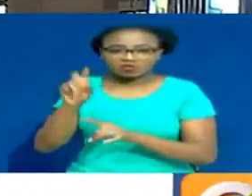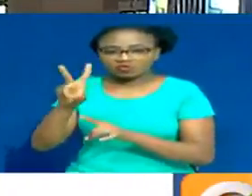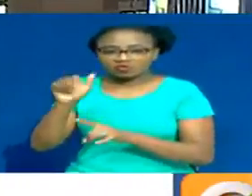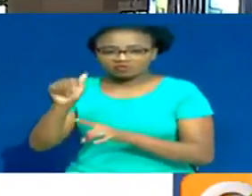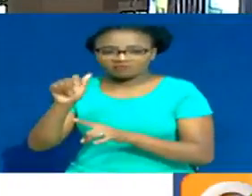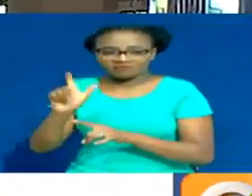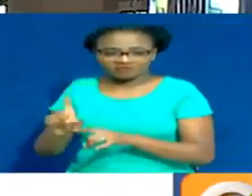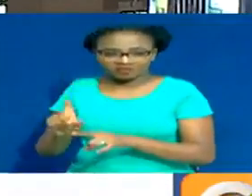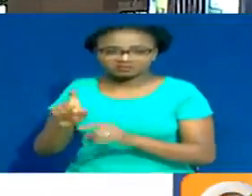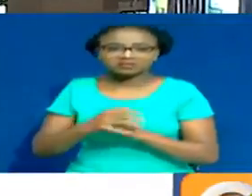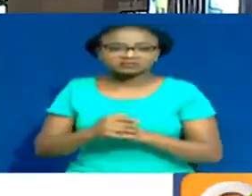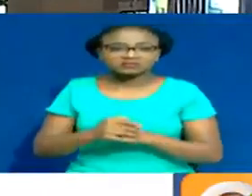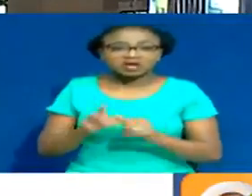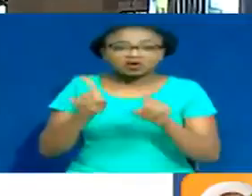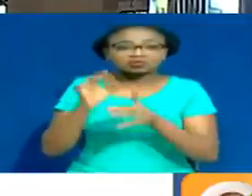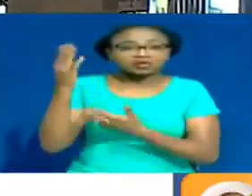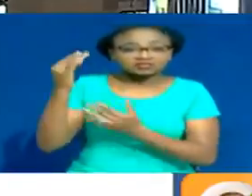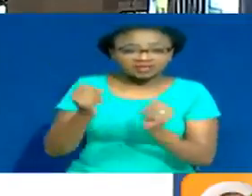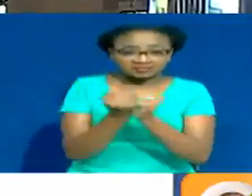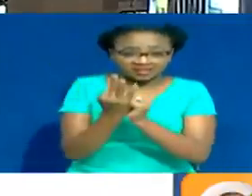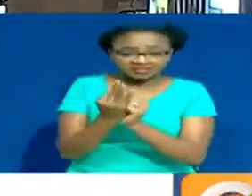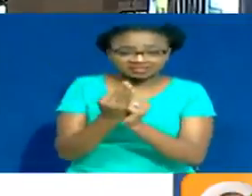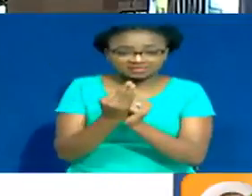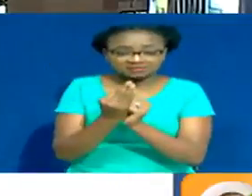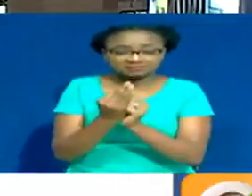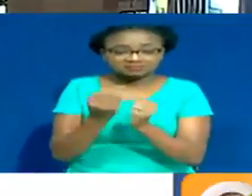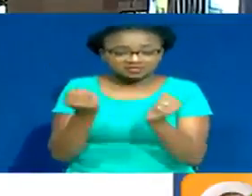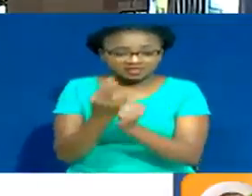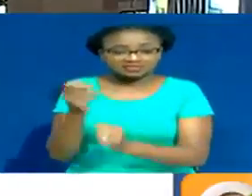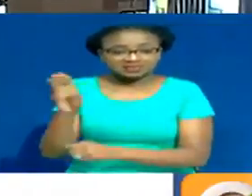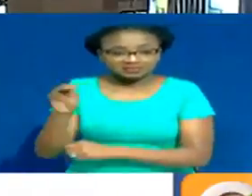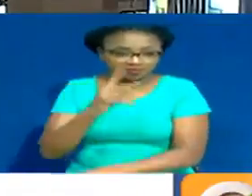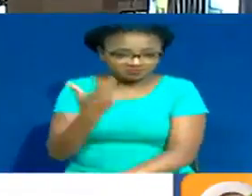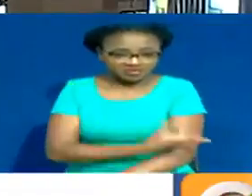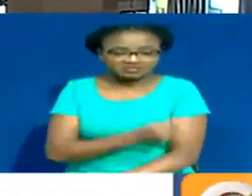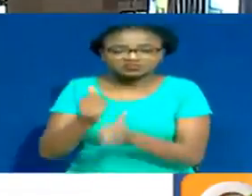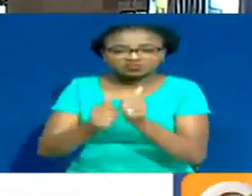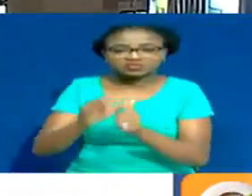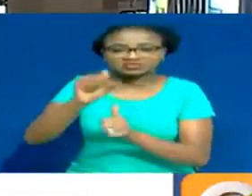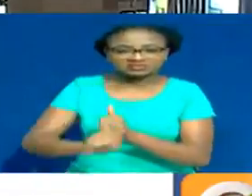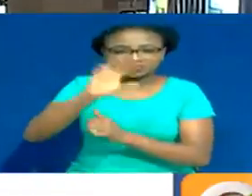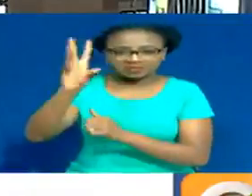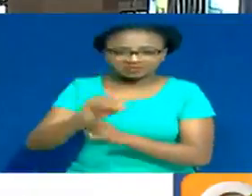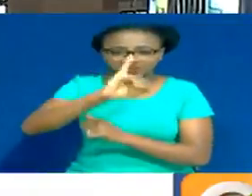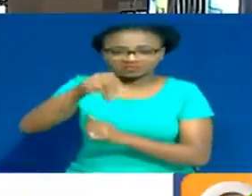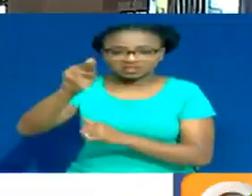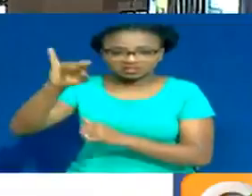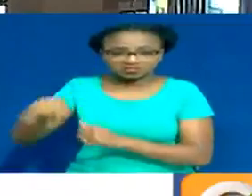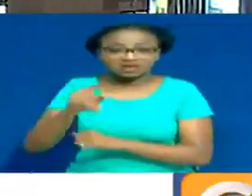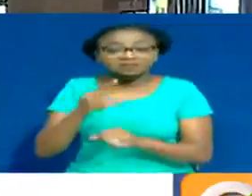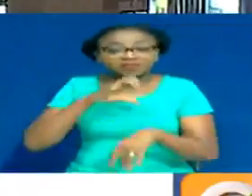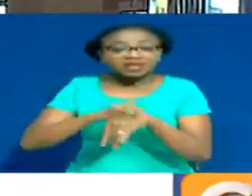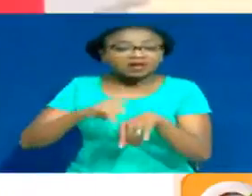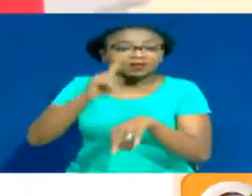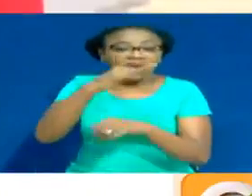also expects 13 million doses of the single-dose Johnson & Johnson vaccine, with the first consignment expected in